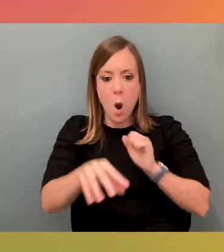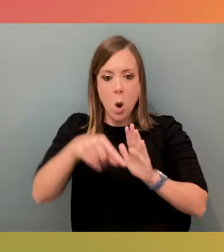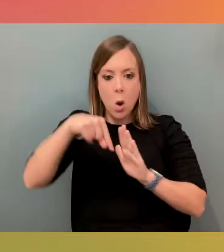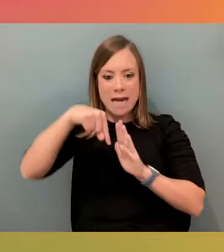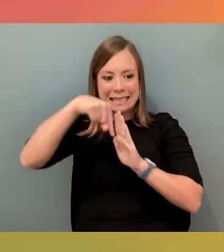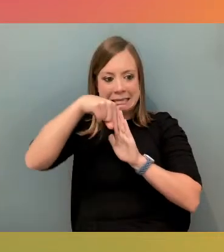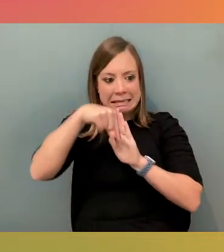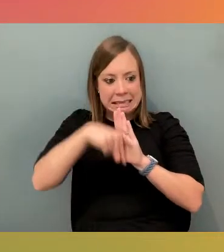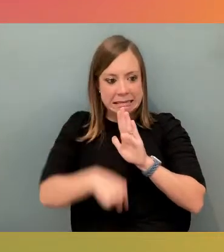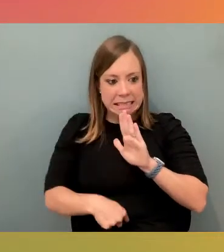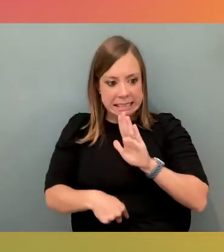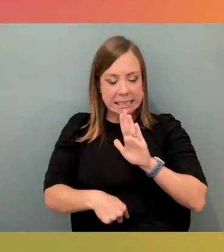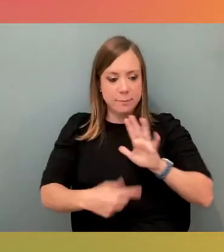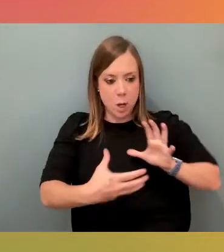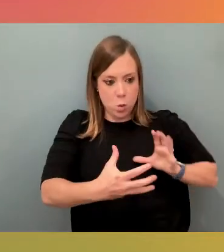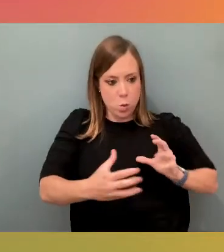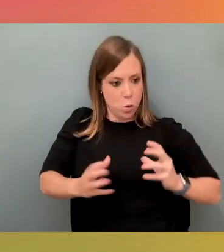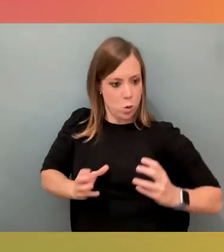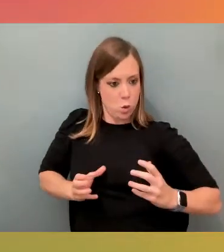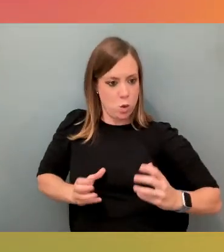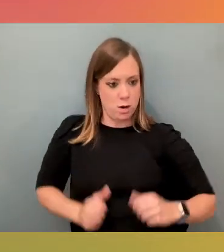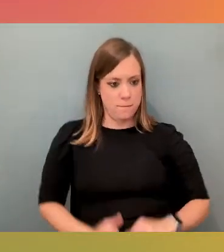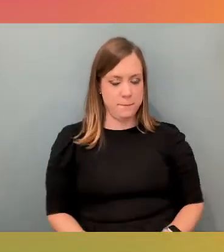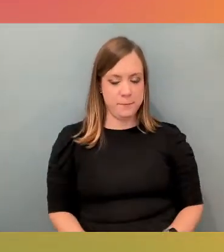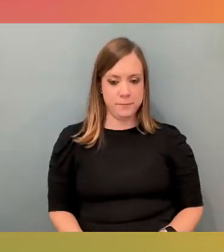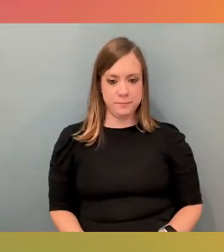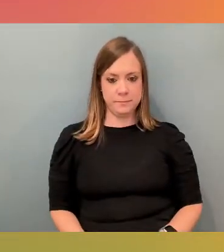in our rotation.